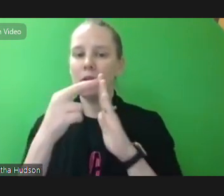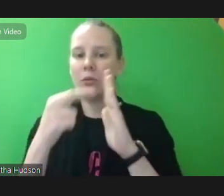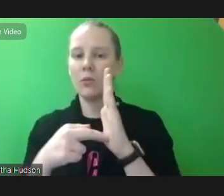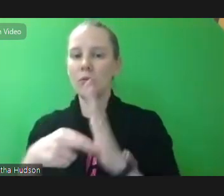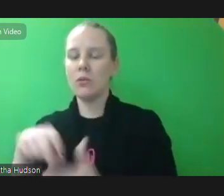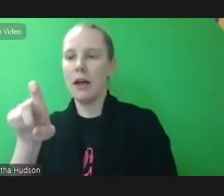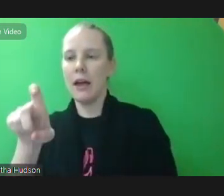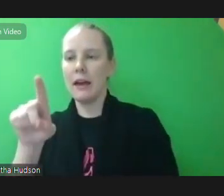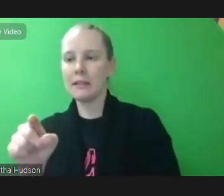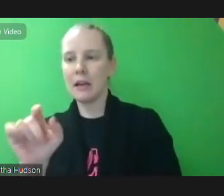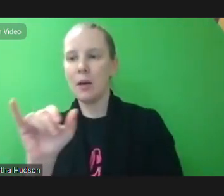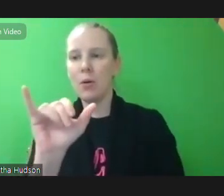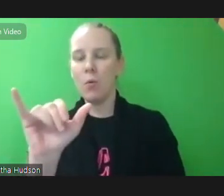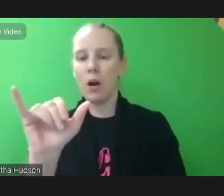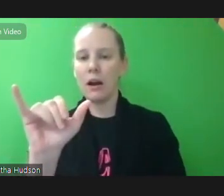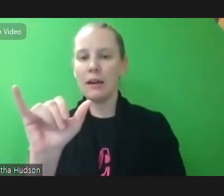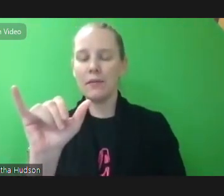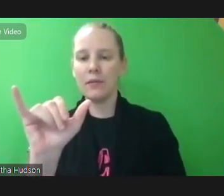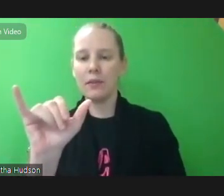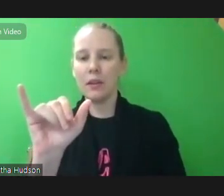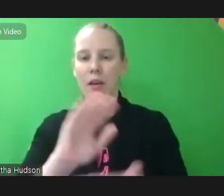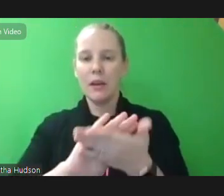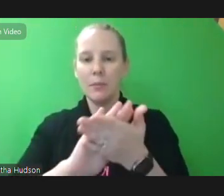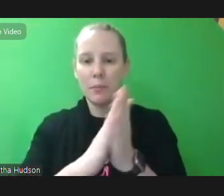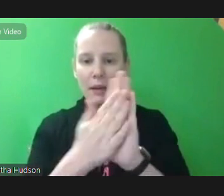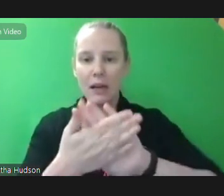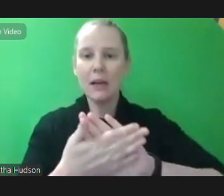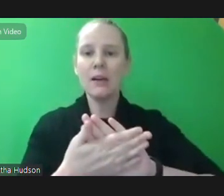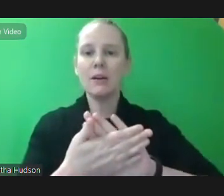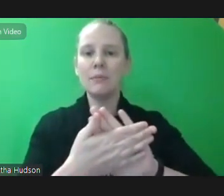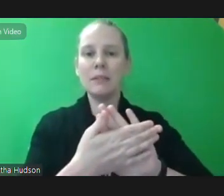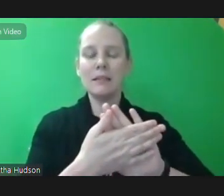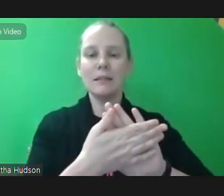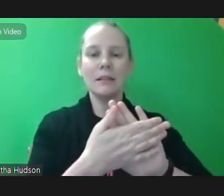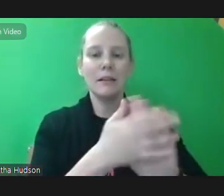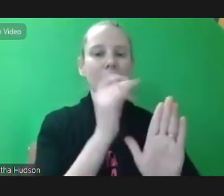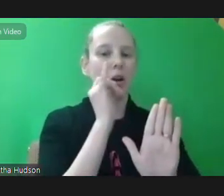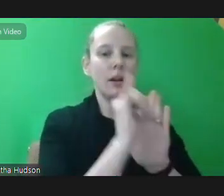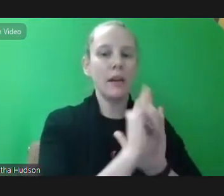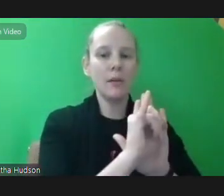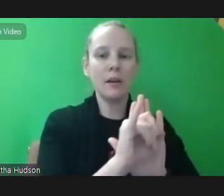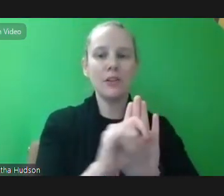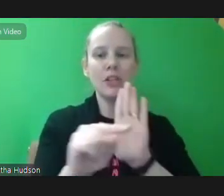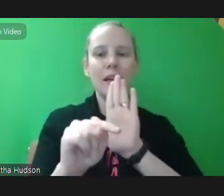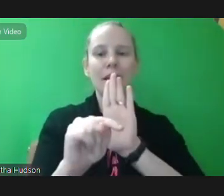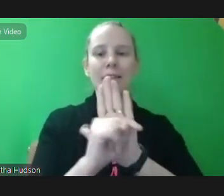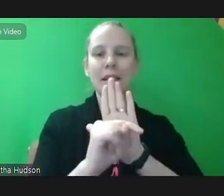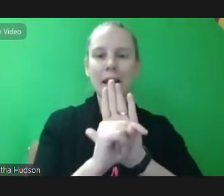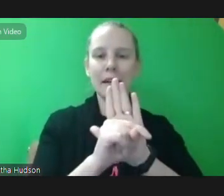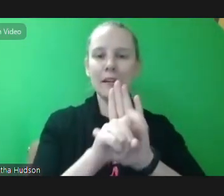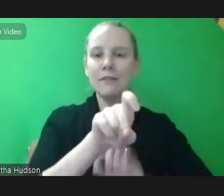Okay, so our rule, x comma y, it becomes, for our image,